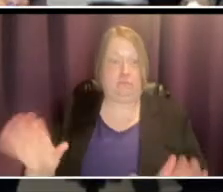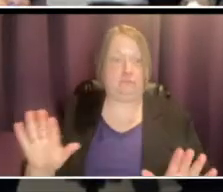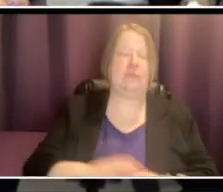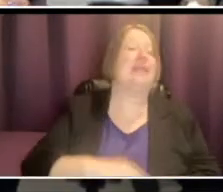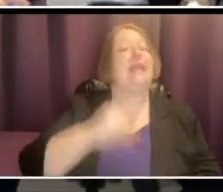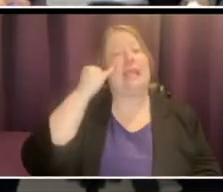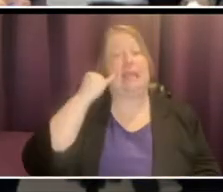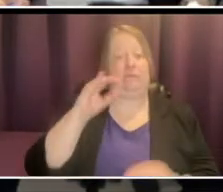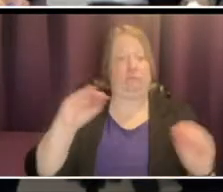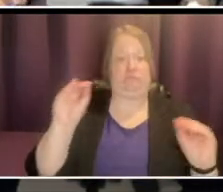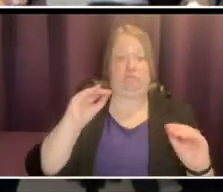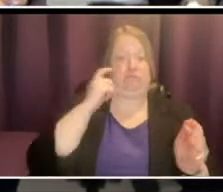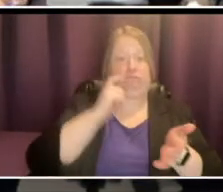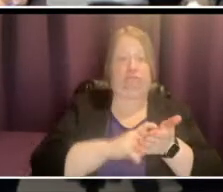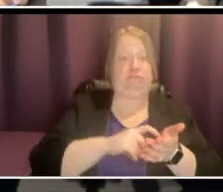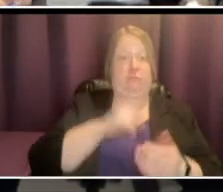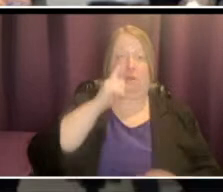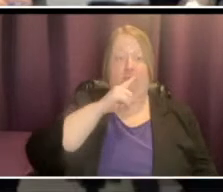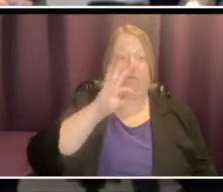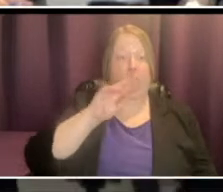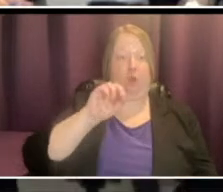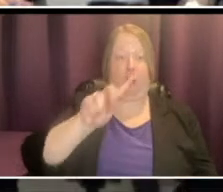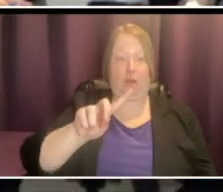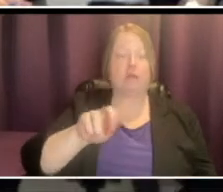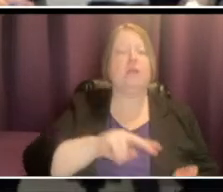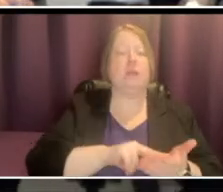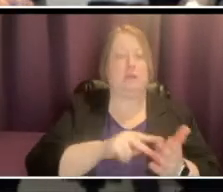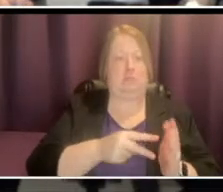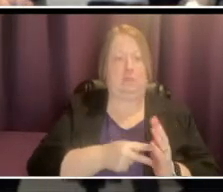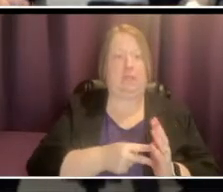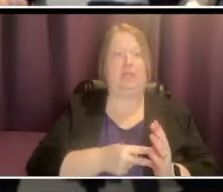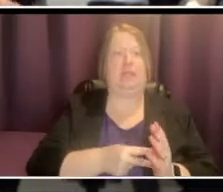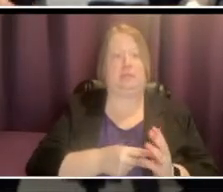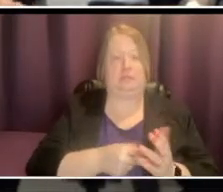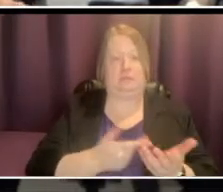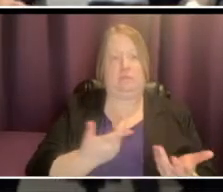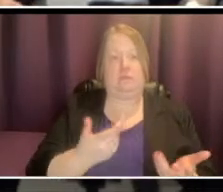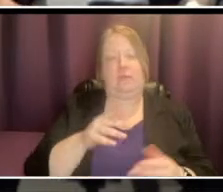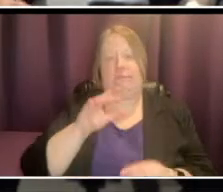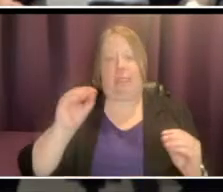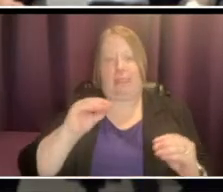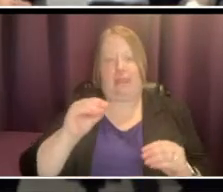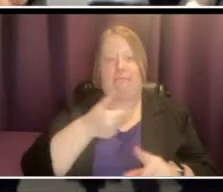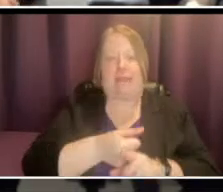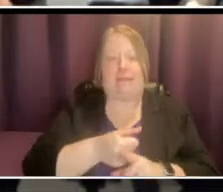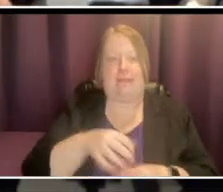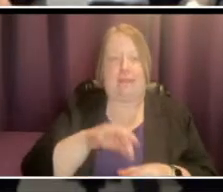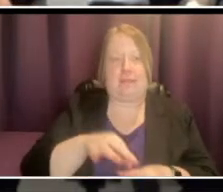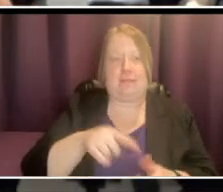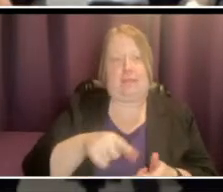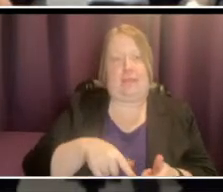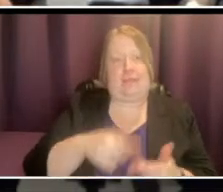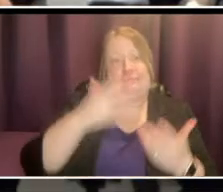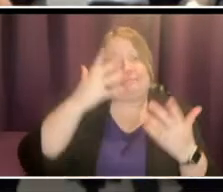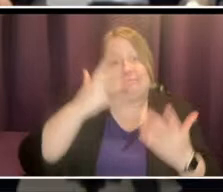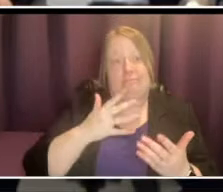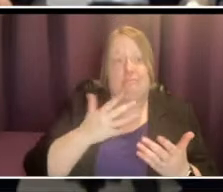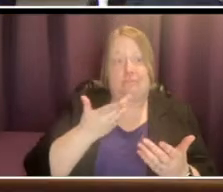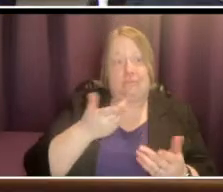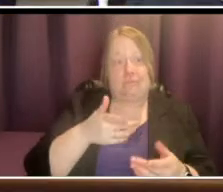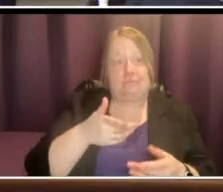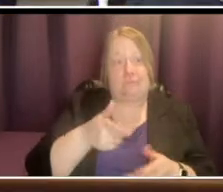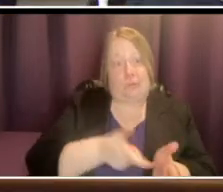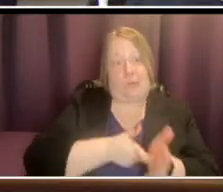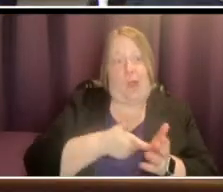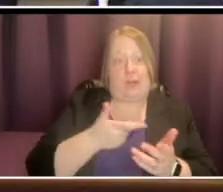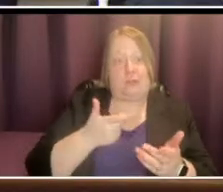been established, it had affected the outcome of the election, then unfortunately, I believed that what had to be done was concede the outcome. Not